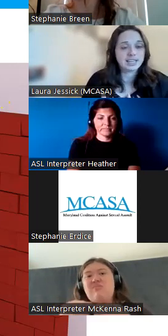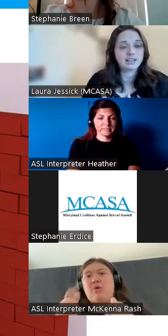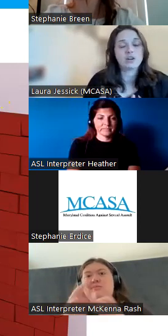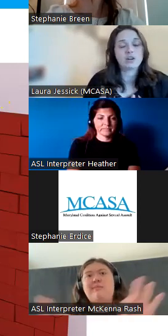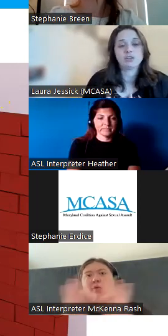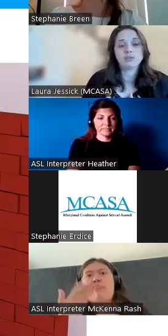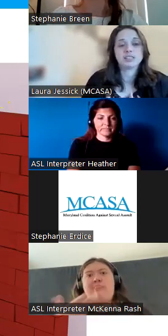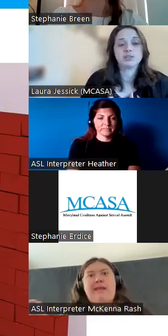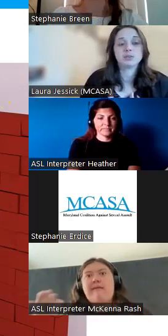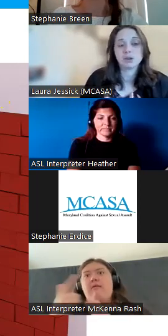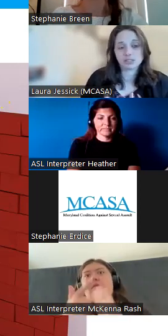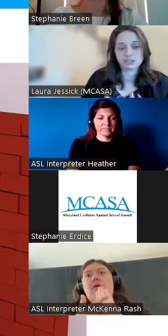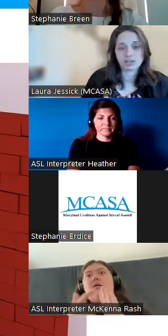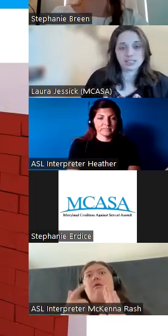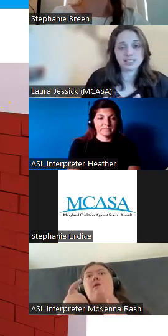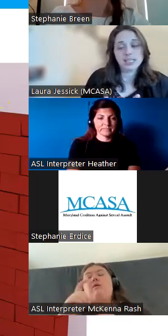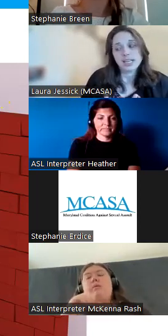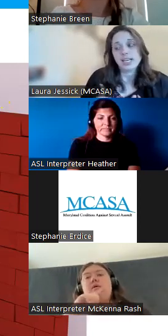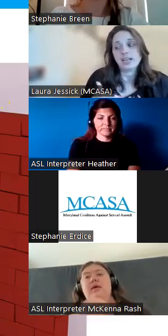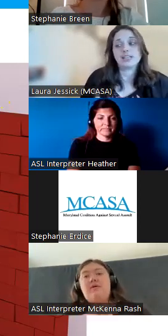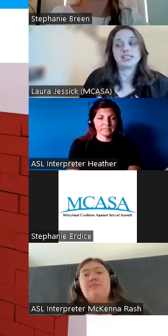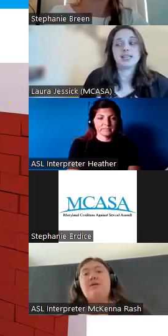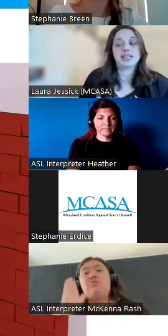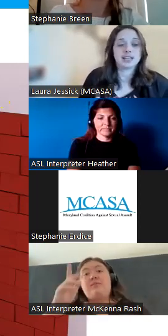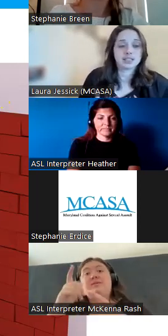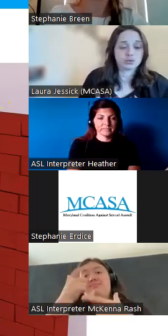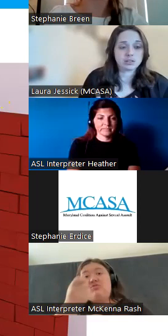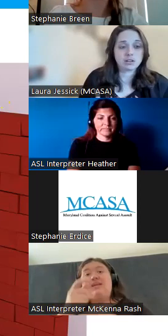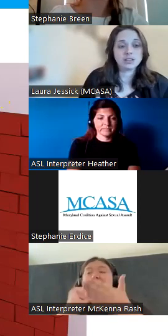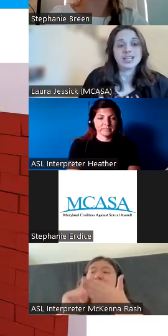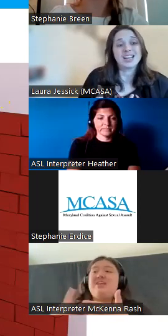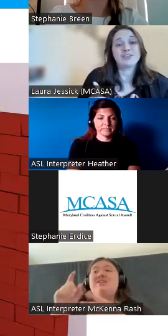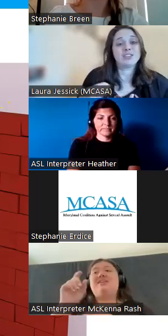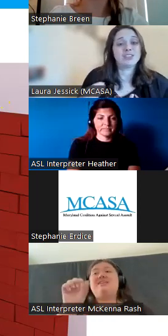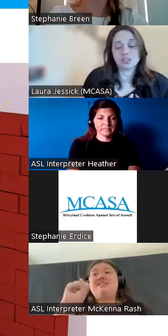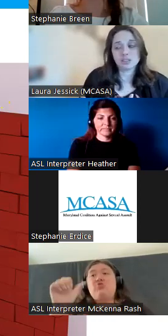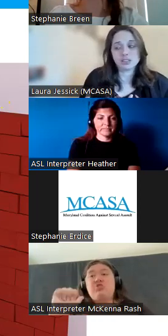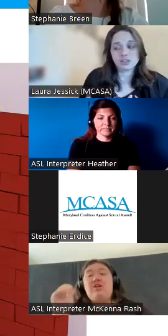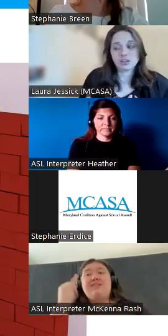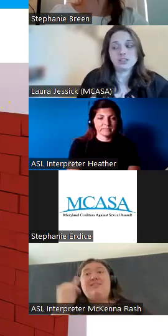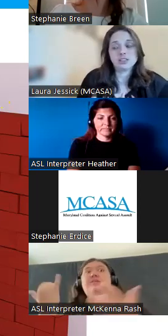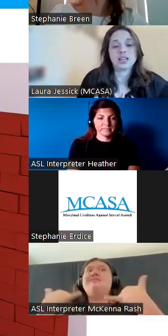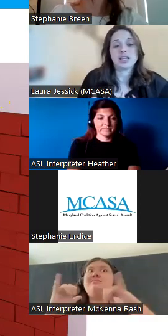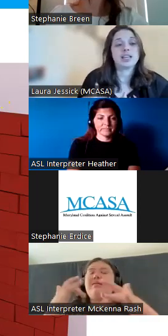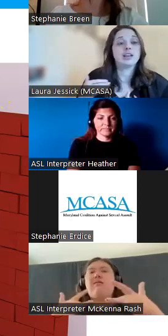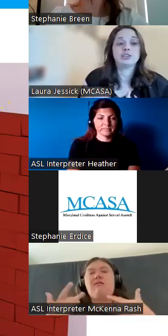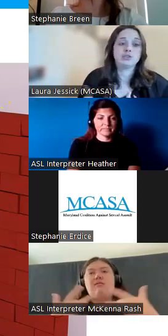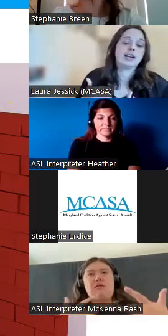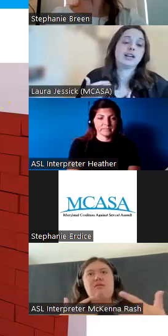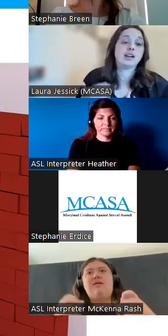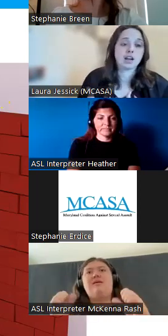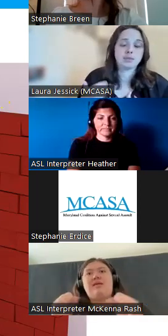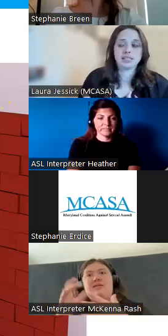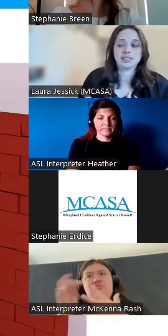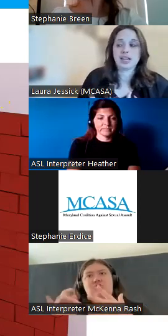critical detail, law enforcement is going to be most interested in investigating the sexual assault. And if they're still concerned, they can choose